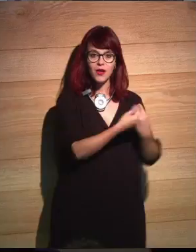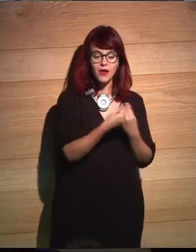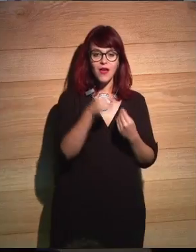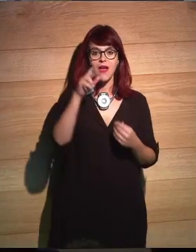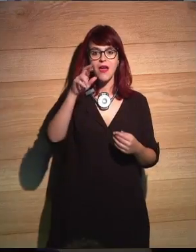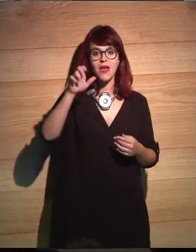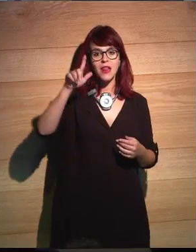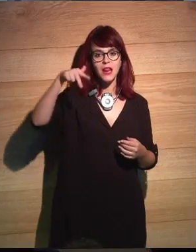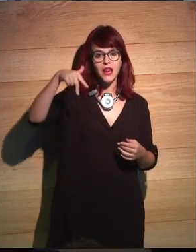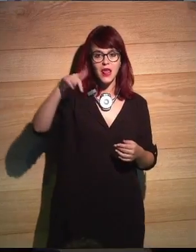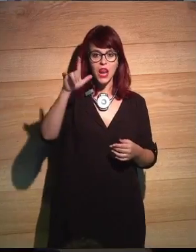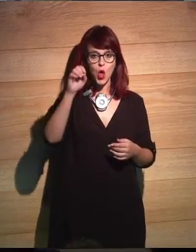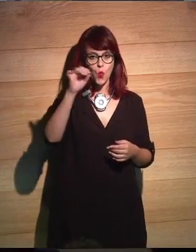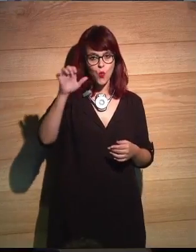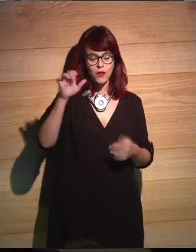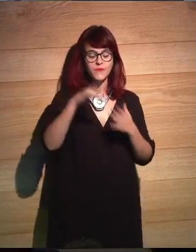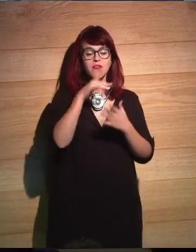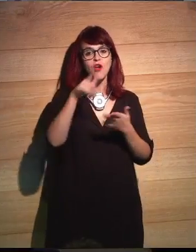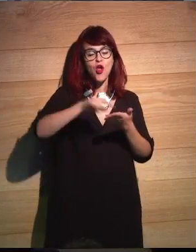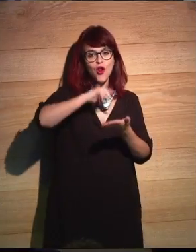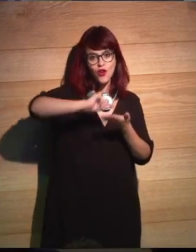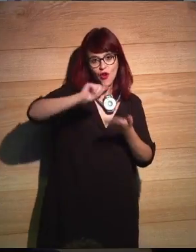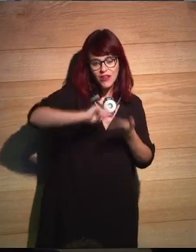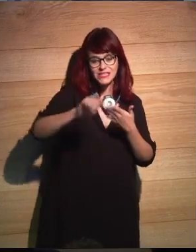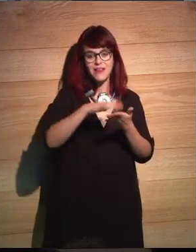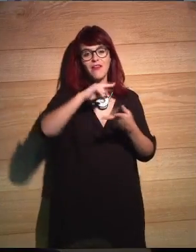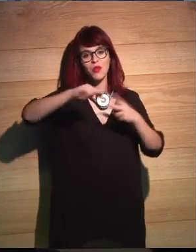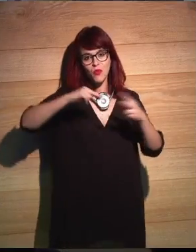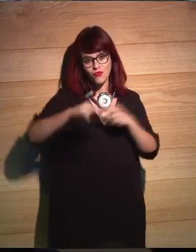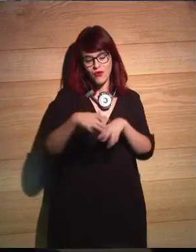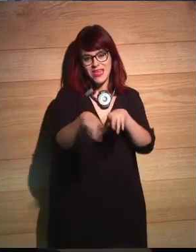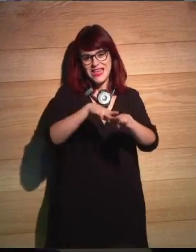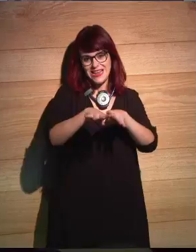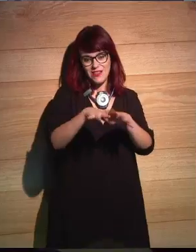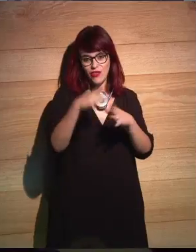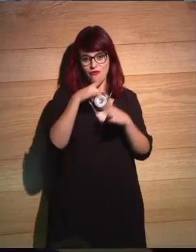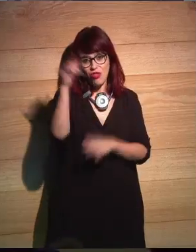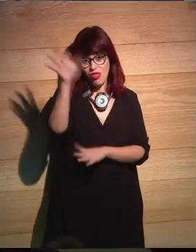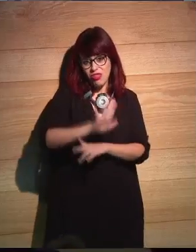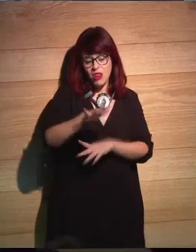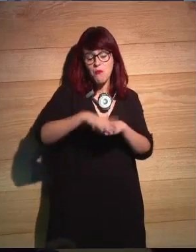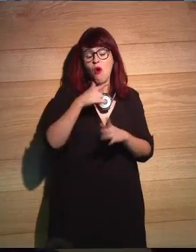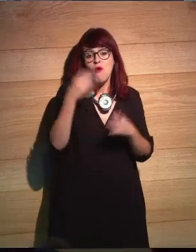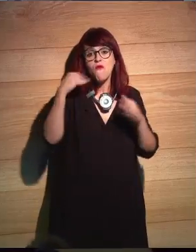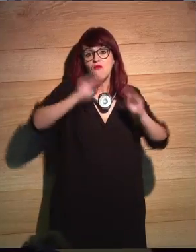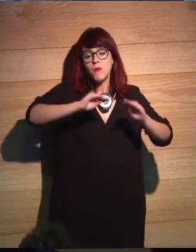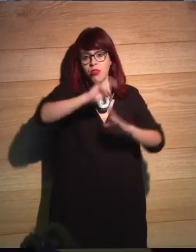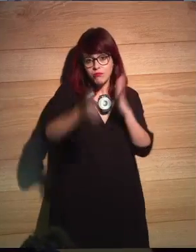have Arlen Lu, who is a novelist, a cinema